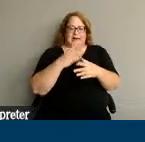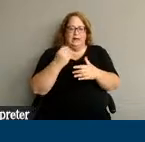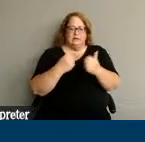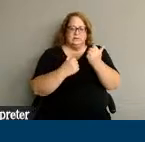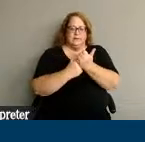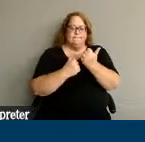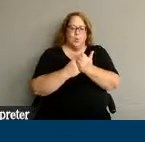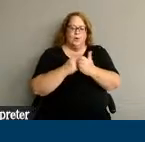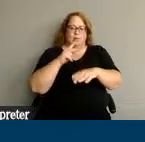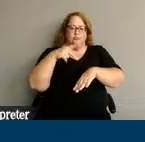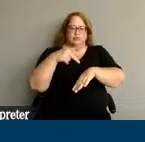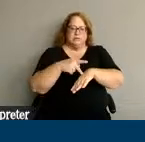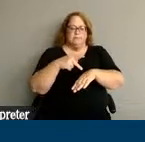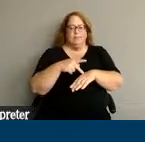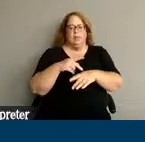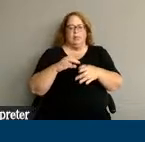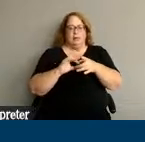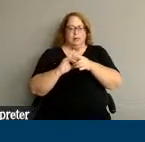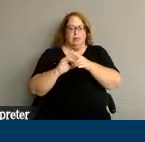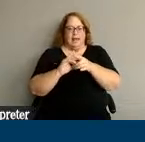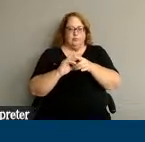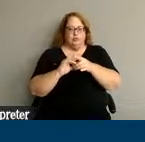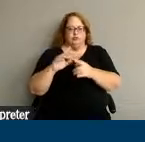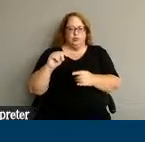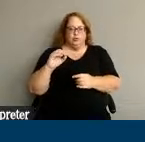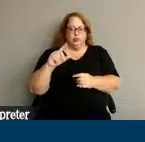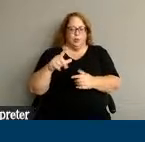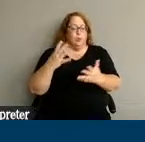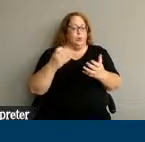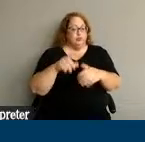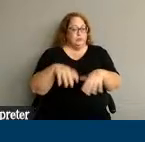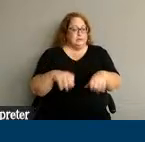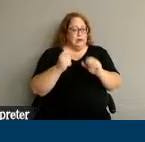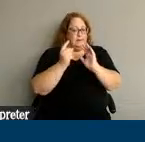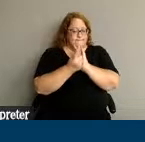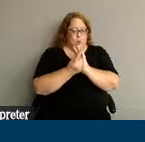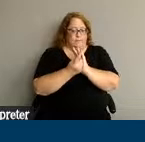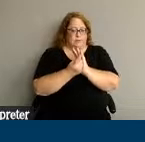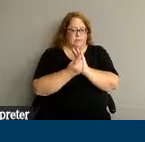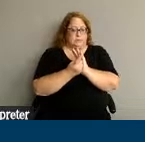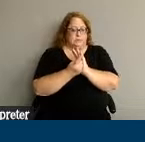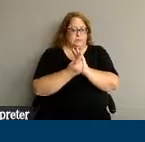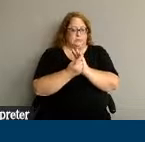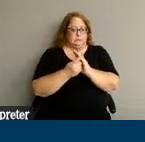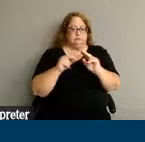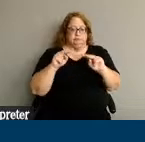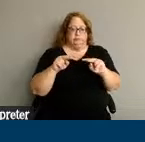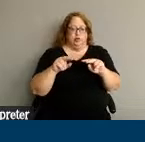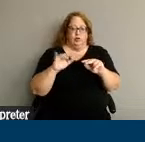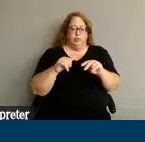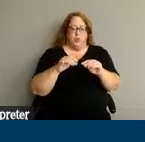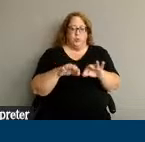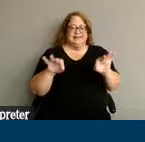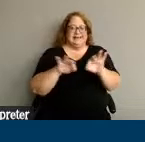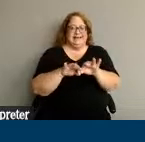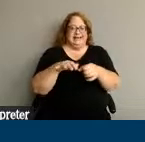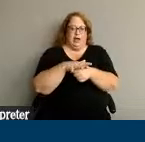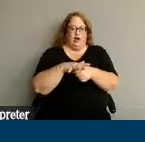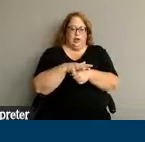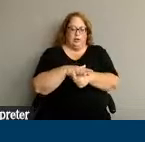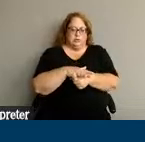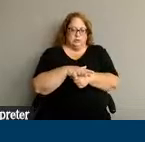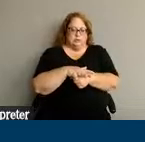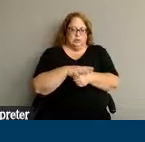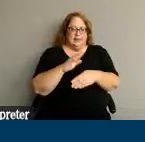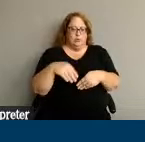principal collaboration tool? So we want you to take a moment to look at those key areas